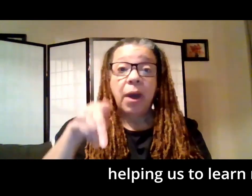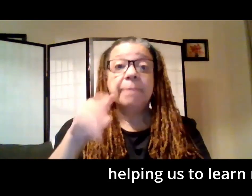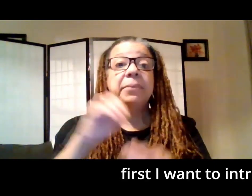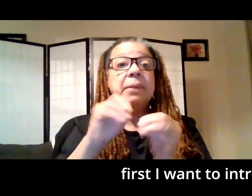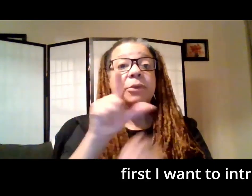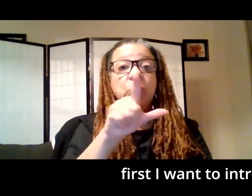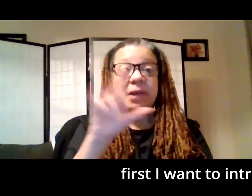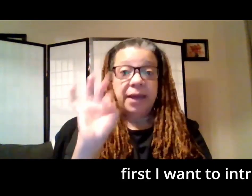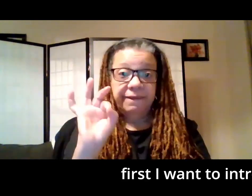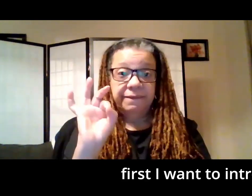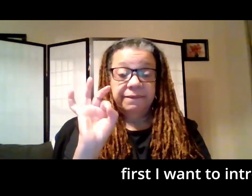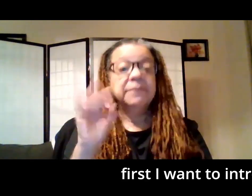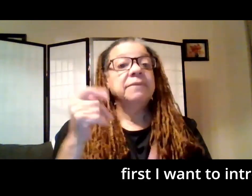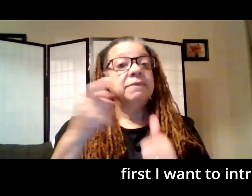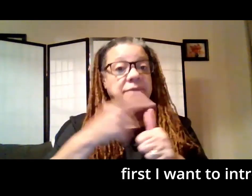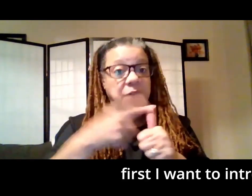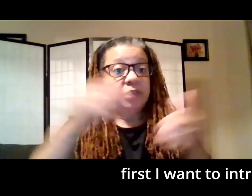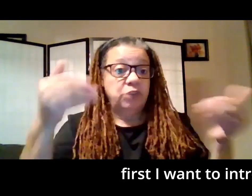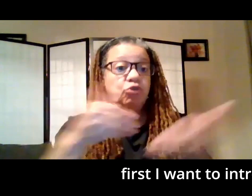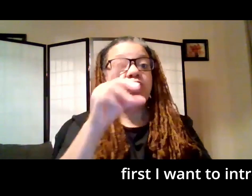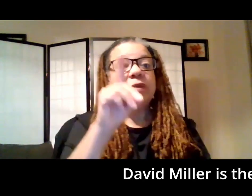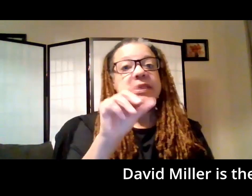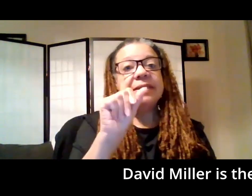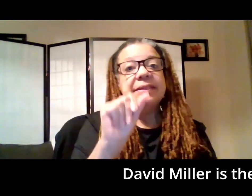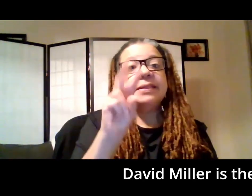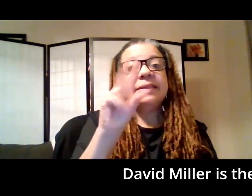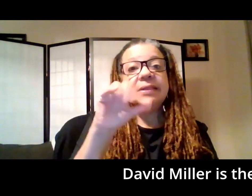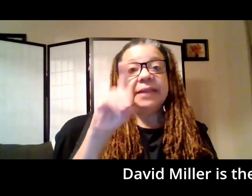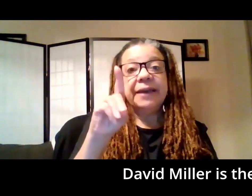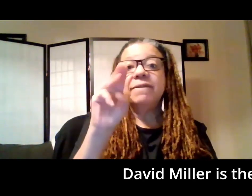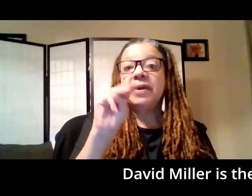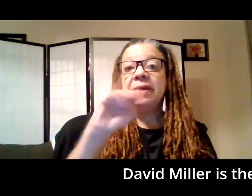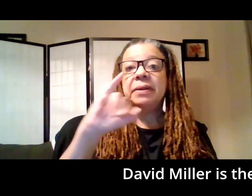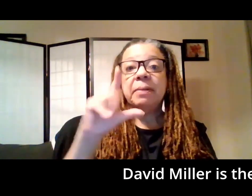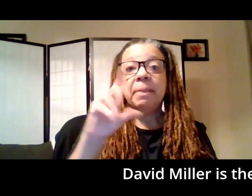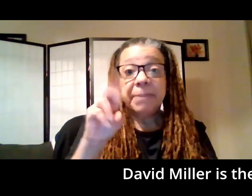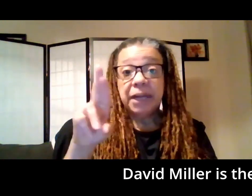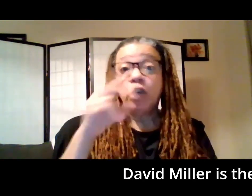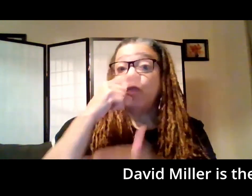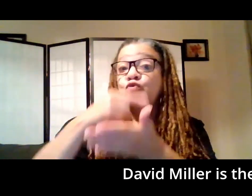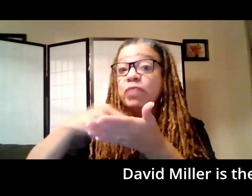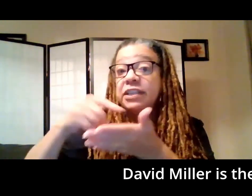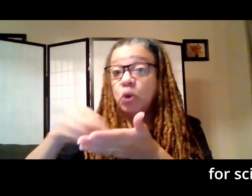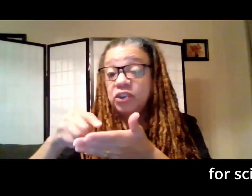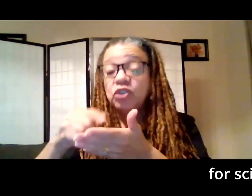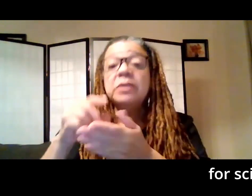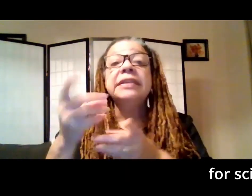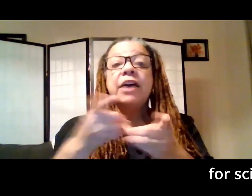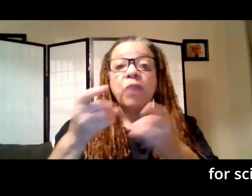I want to introduce David Miller. David Miller is the research director for SEIU,